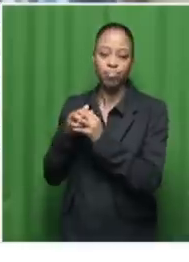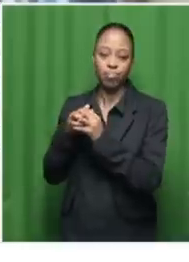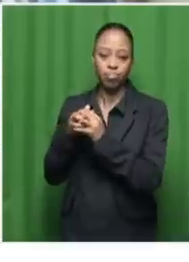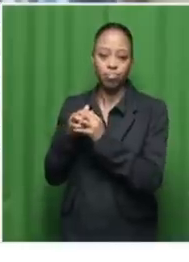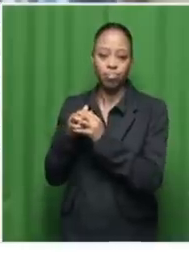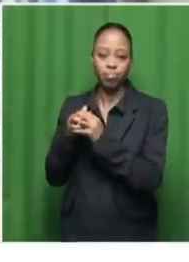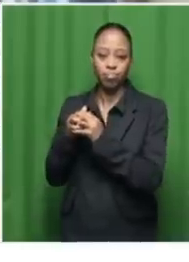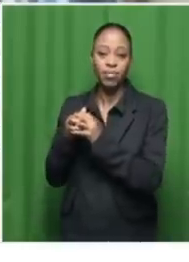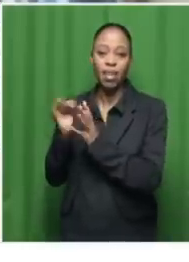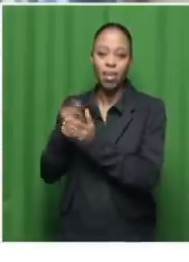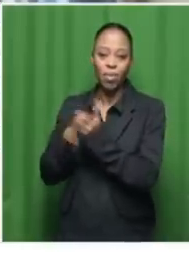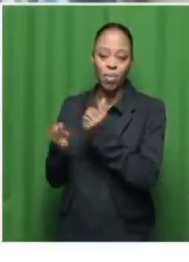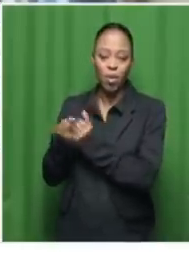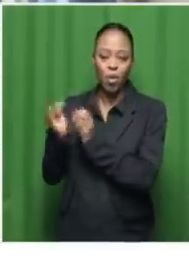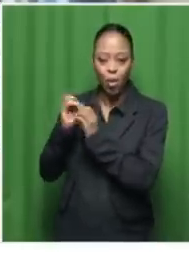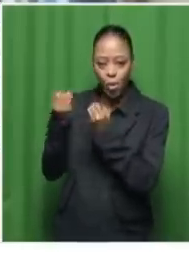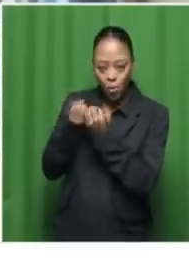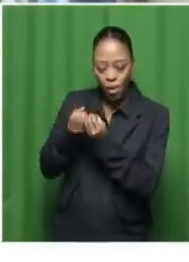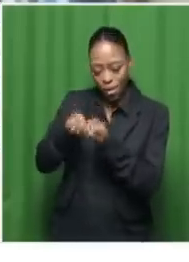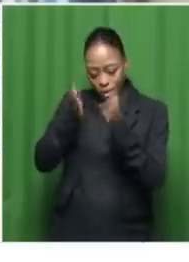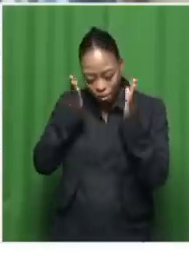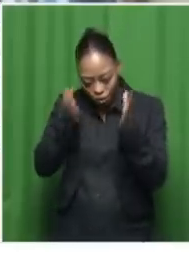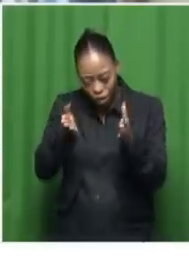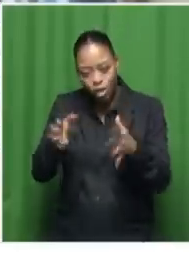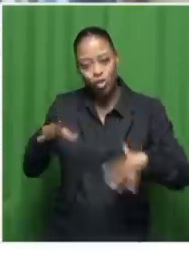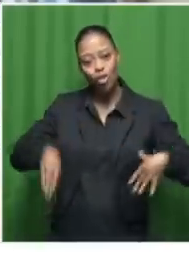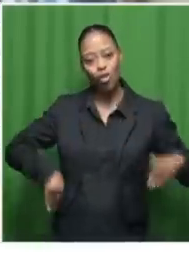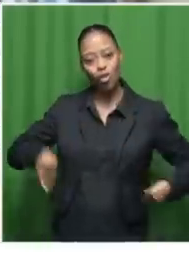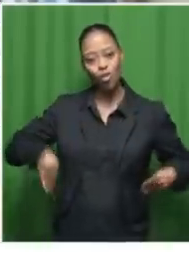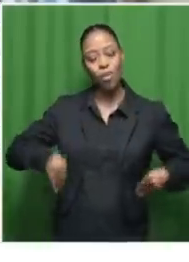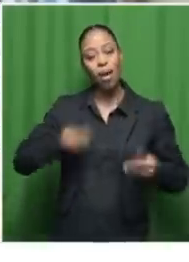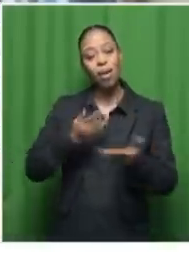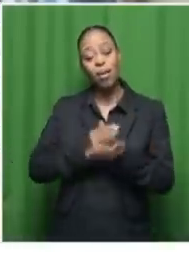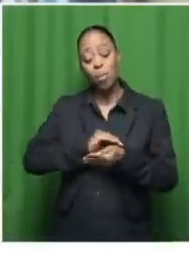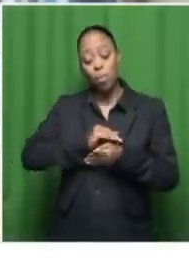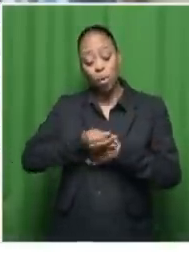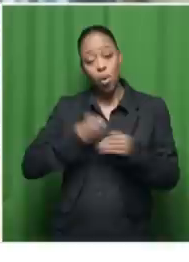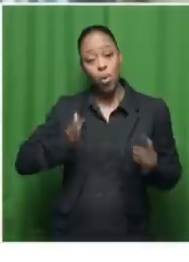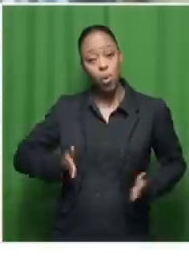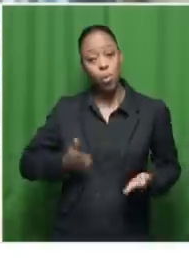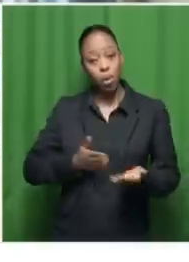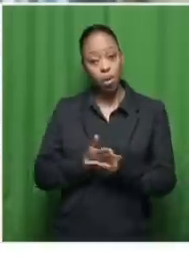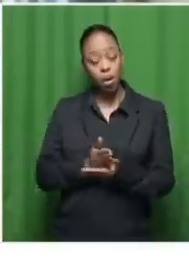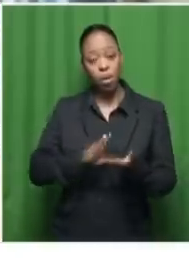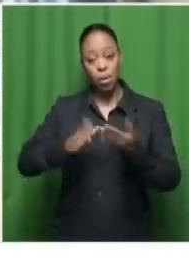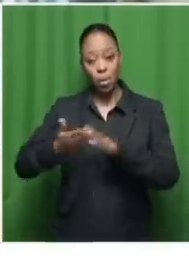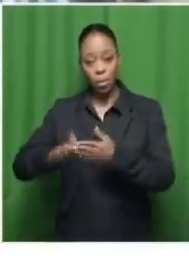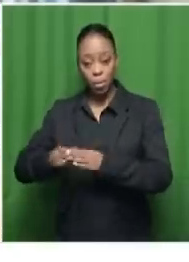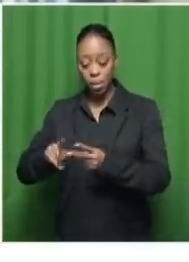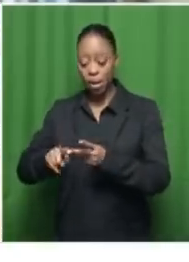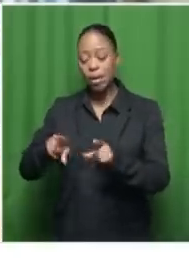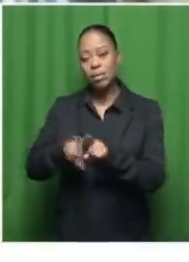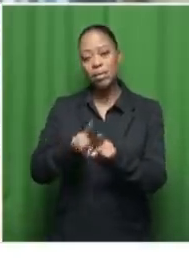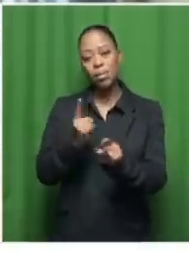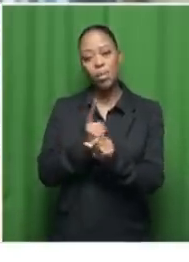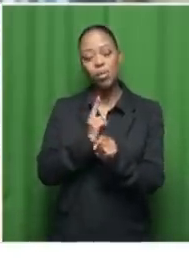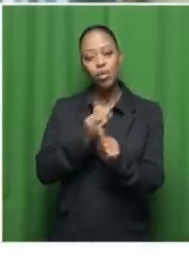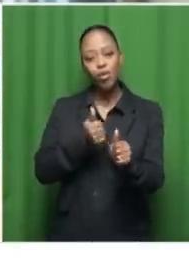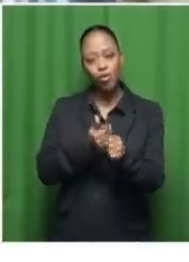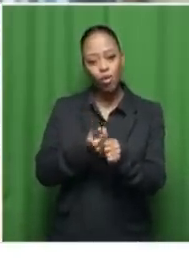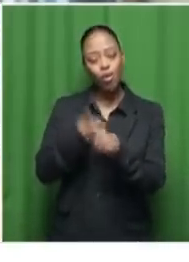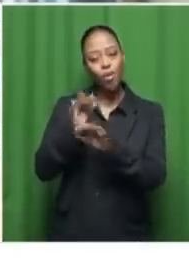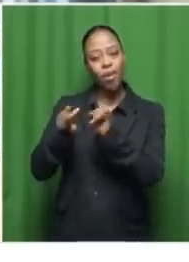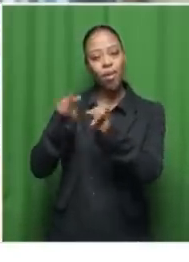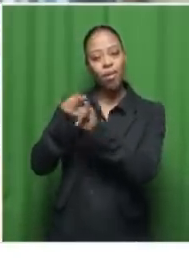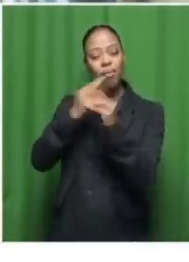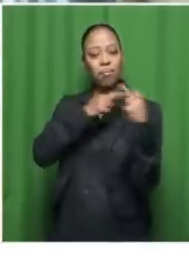machinery that can protect the human rights of our population and comply with our international